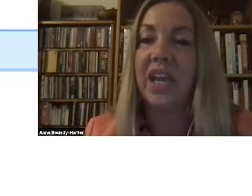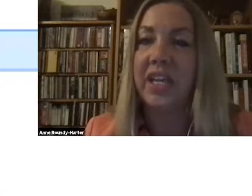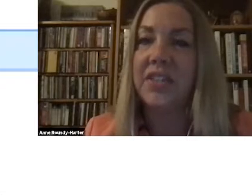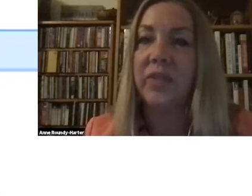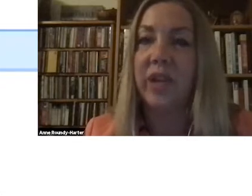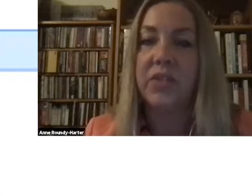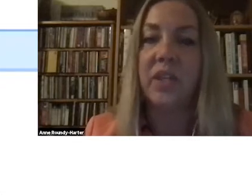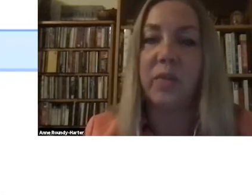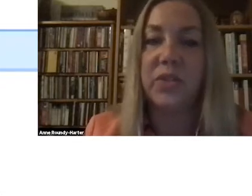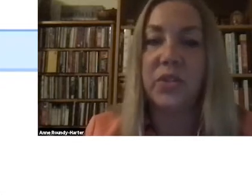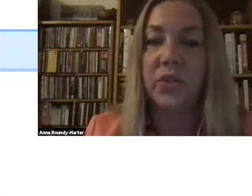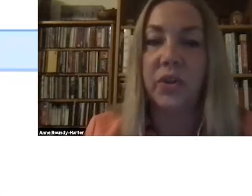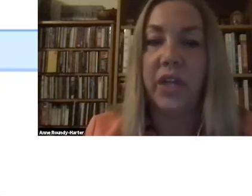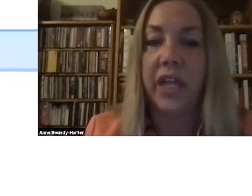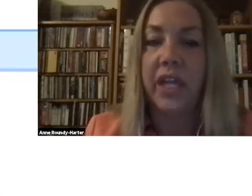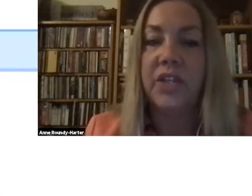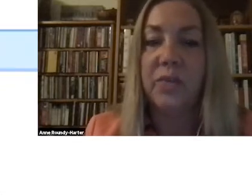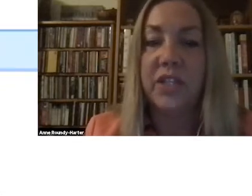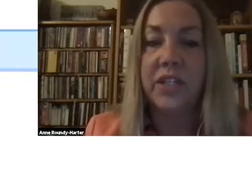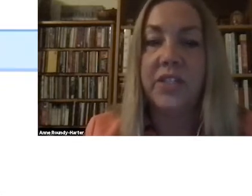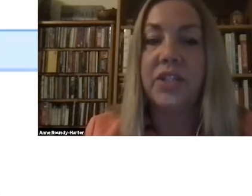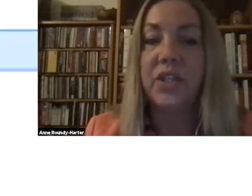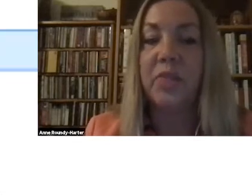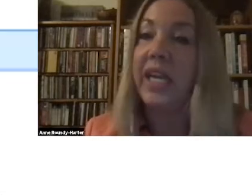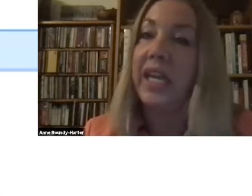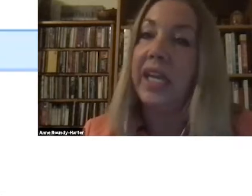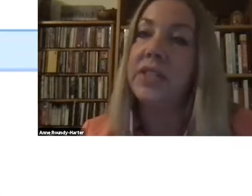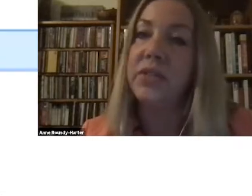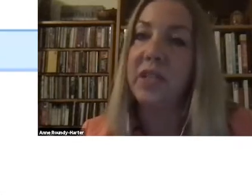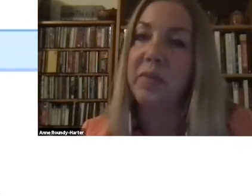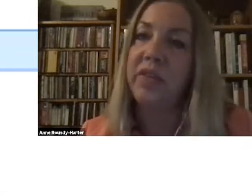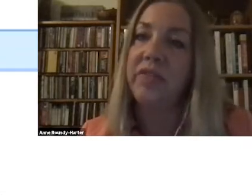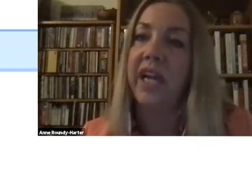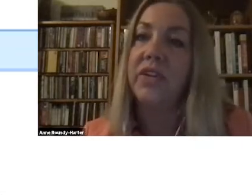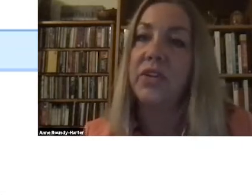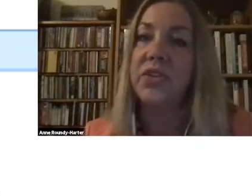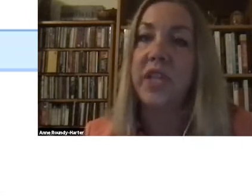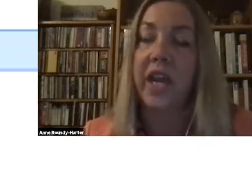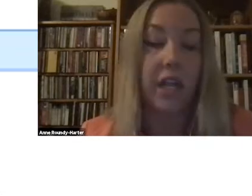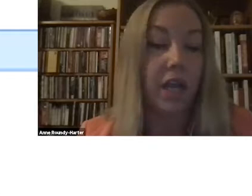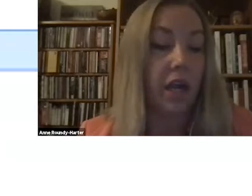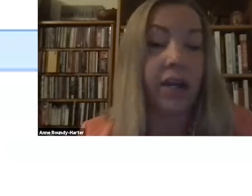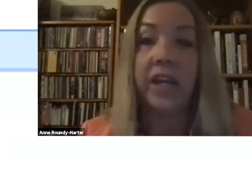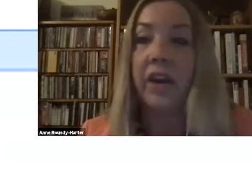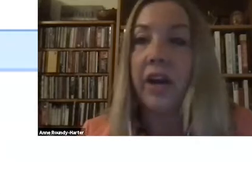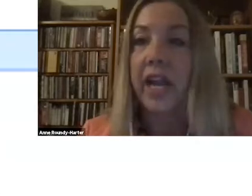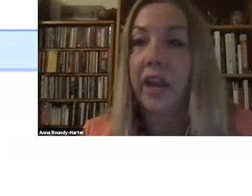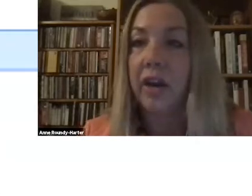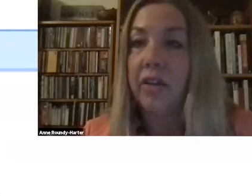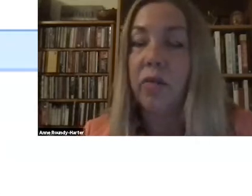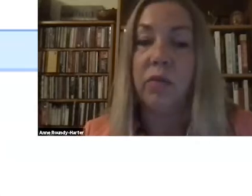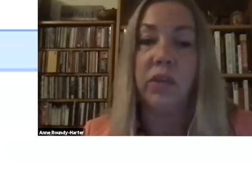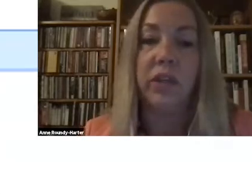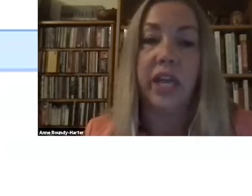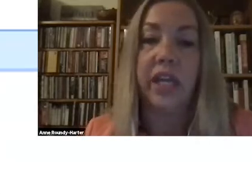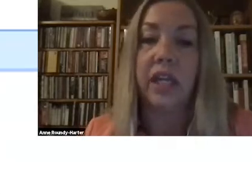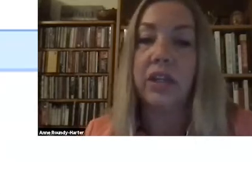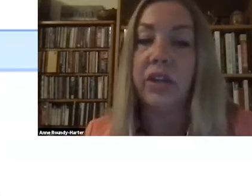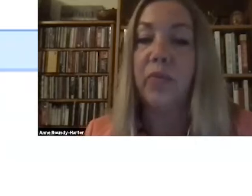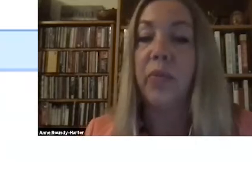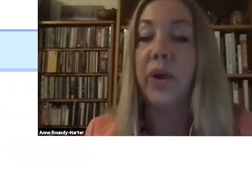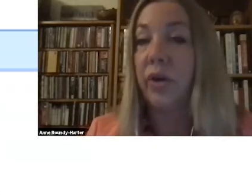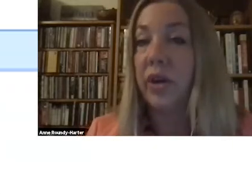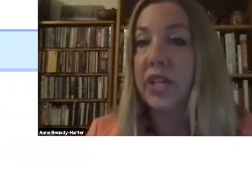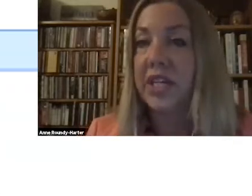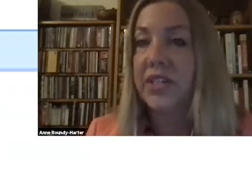helps guide us around summer school in terms of the decision making. And so some of the factors that are in our AR that we will look at